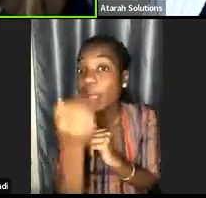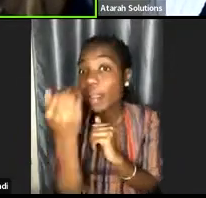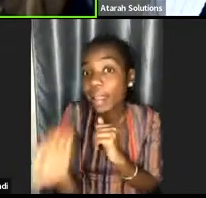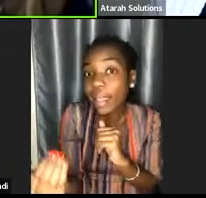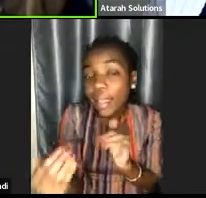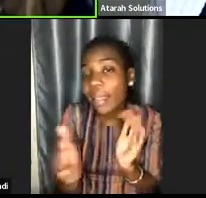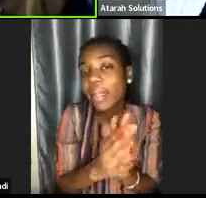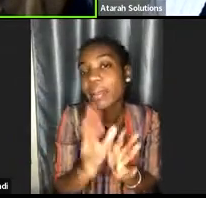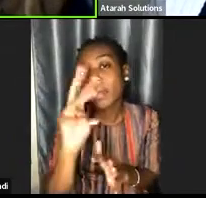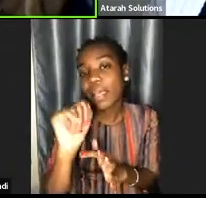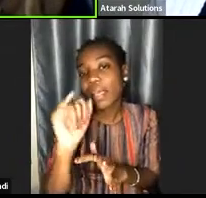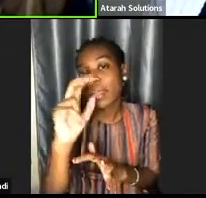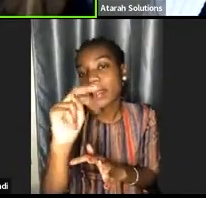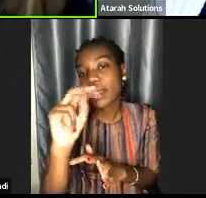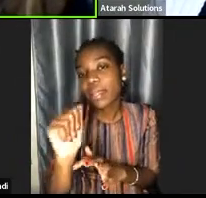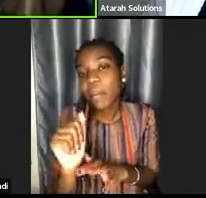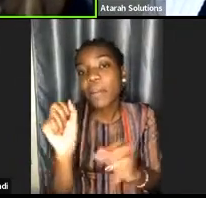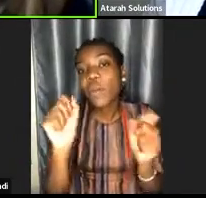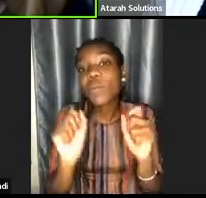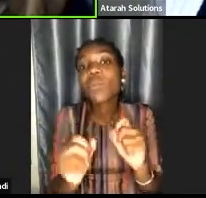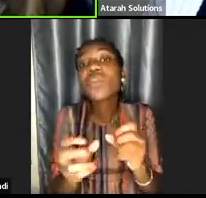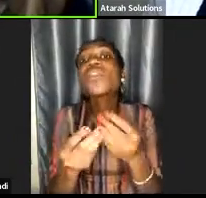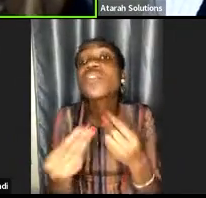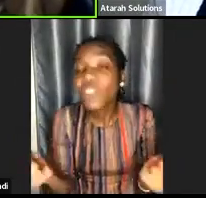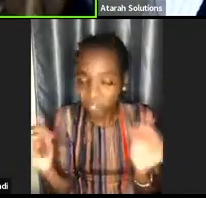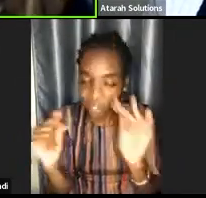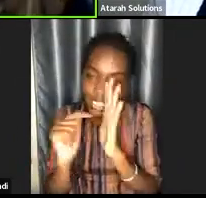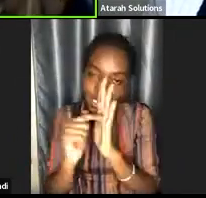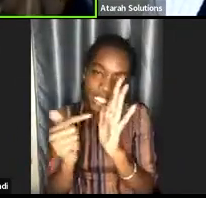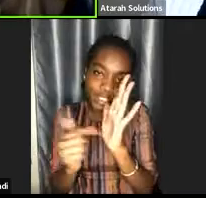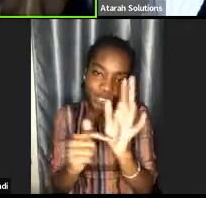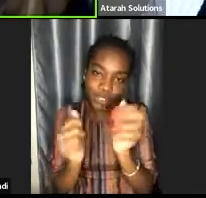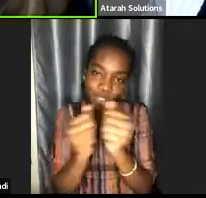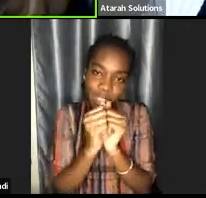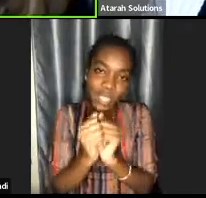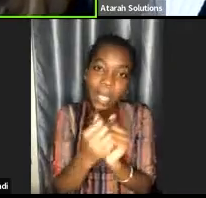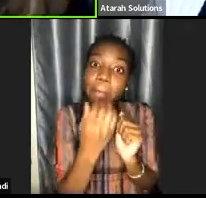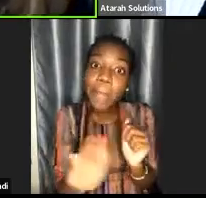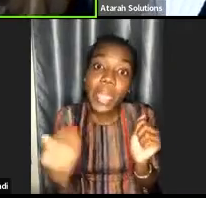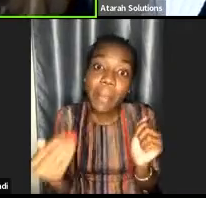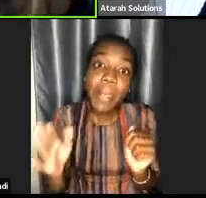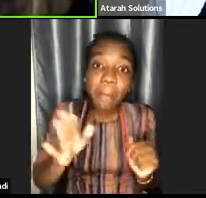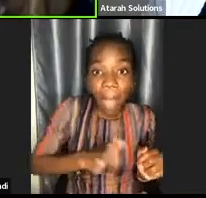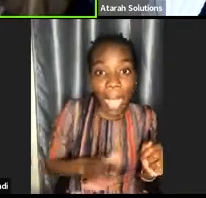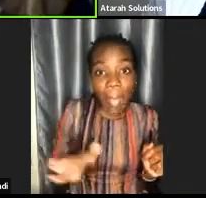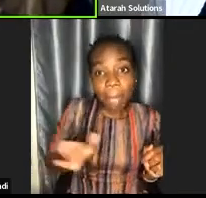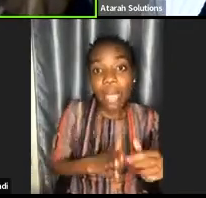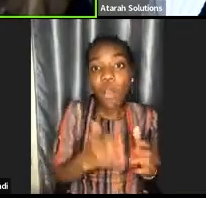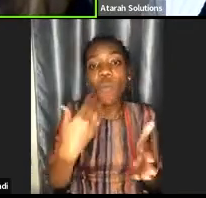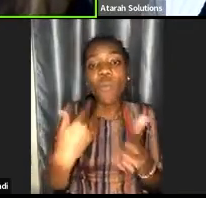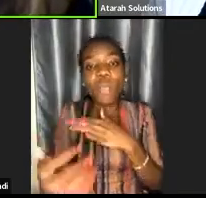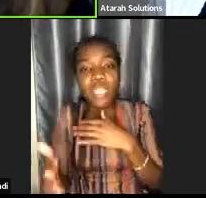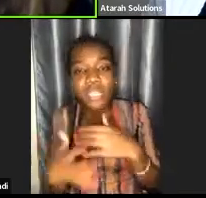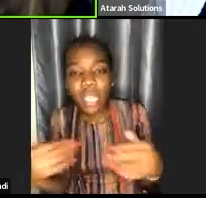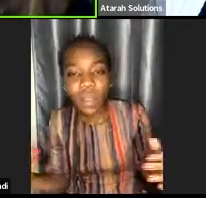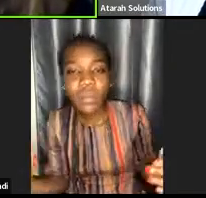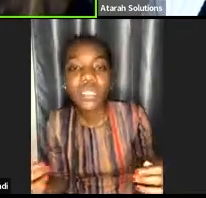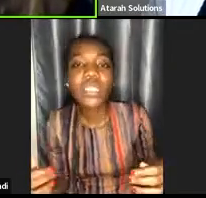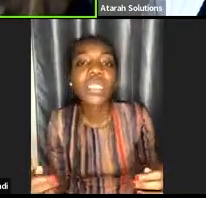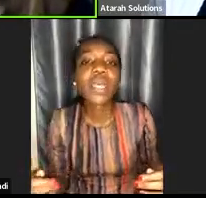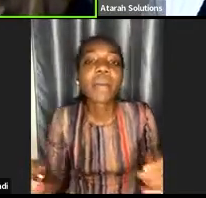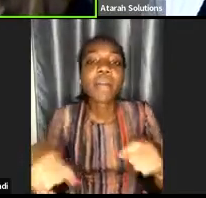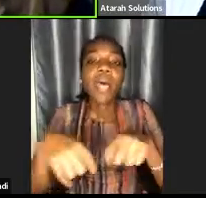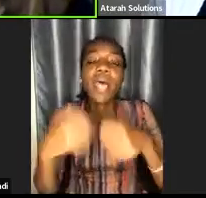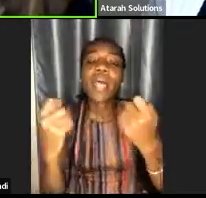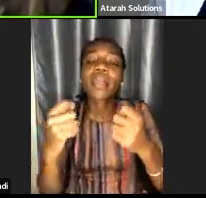here can be able to resolve an issue with his baby mama without antagonizing the main kingdom.